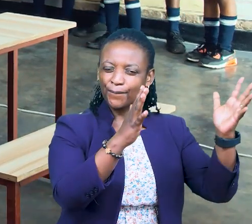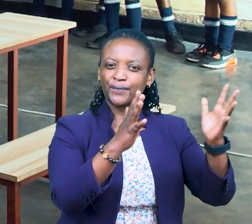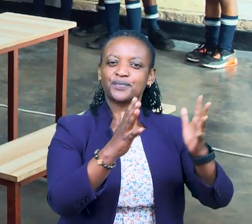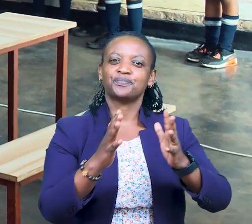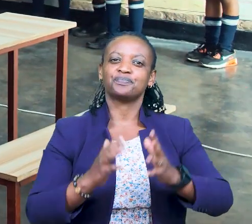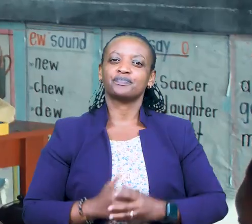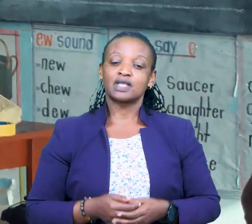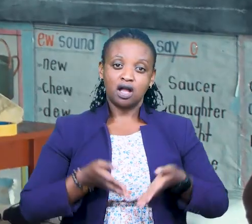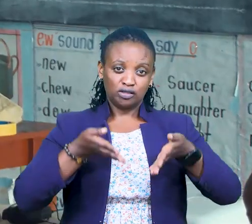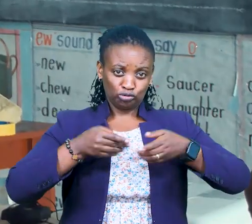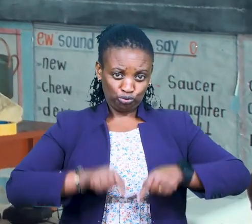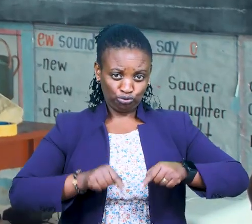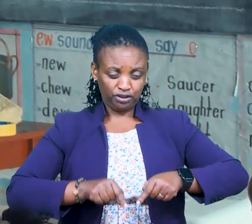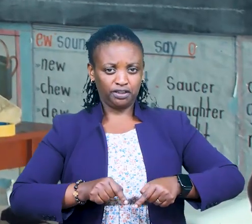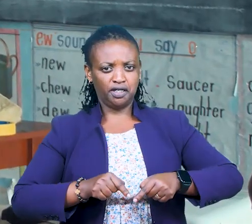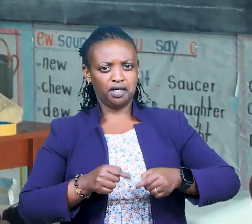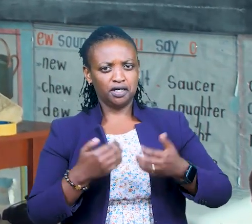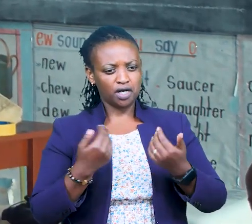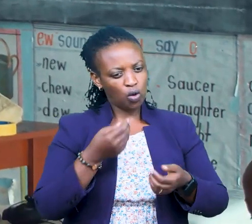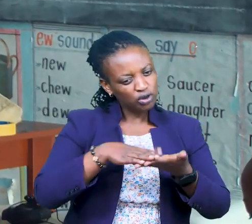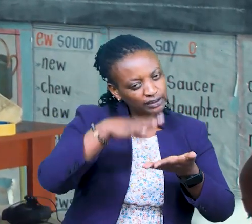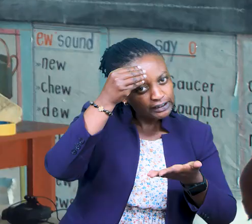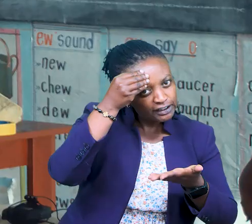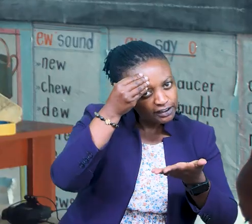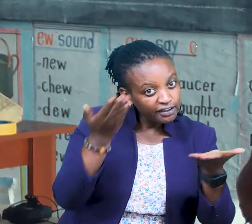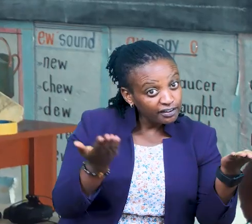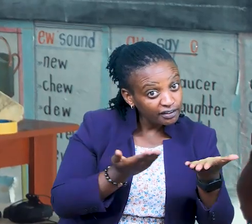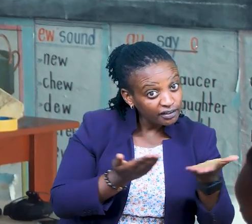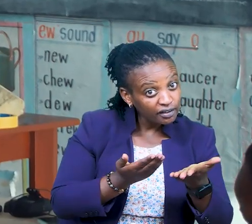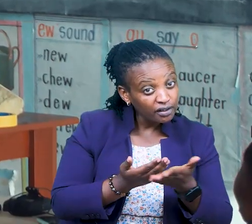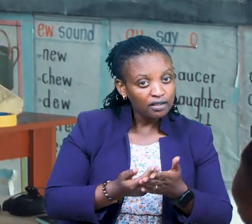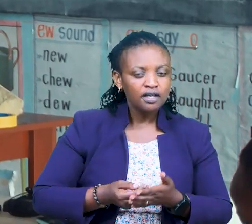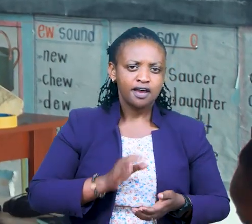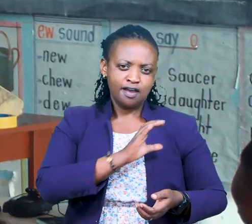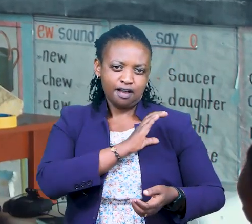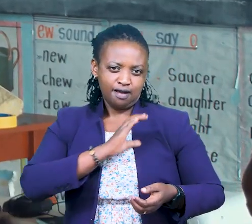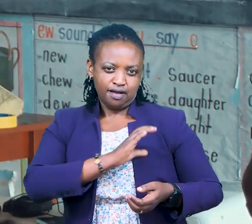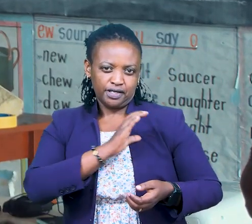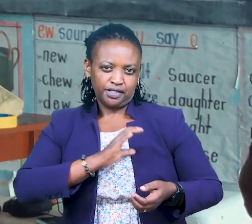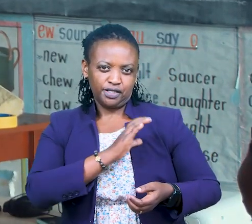clap. Today we have looked at